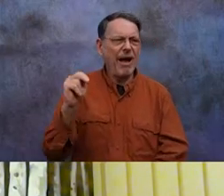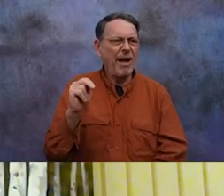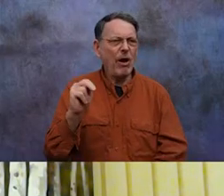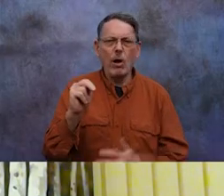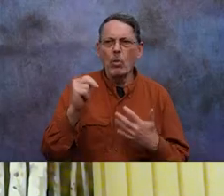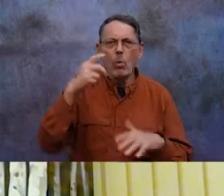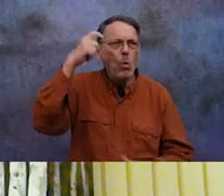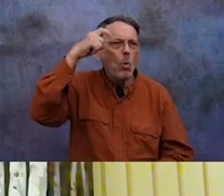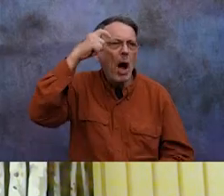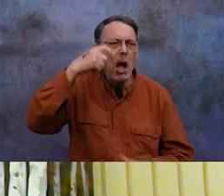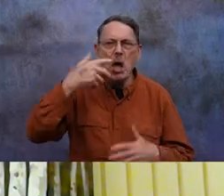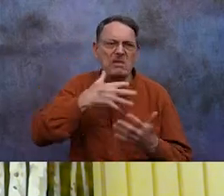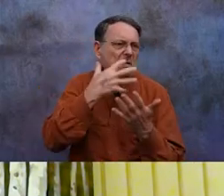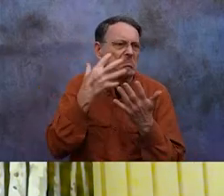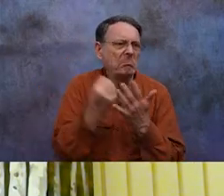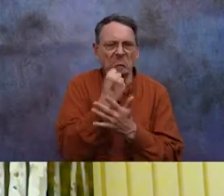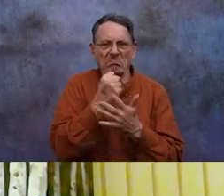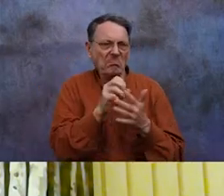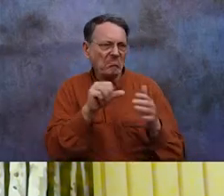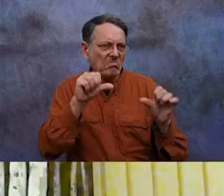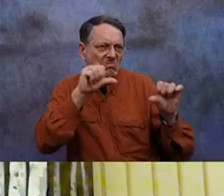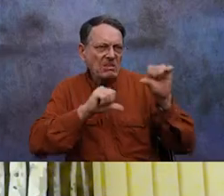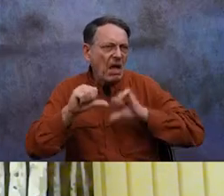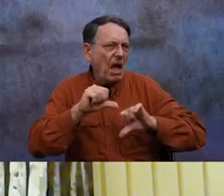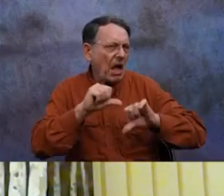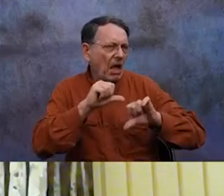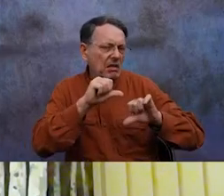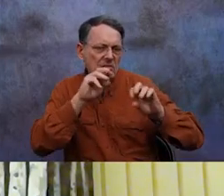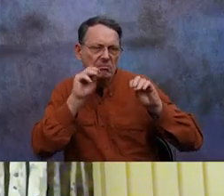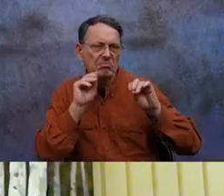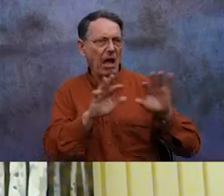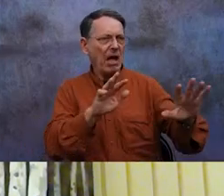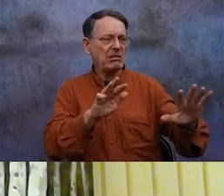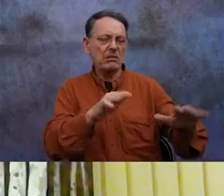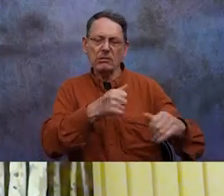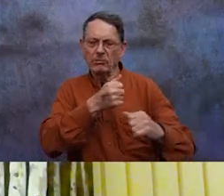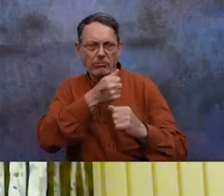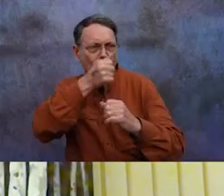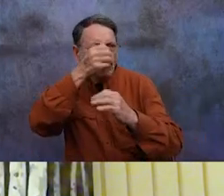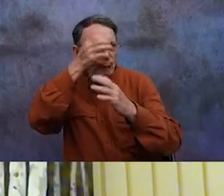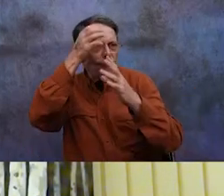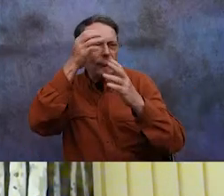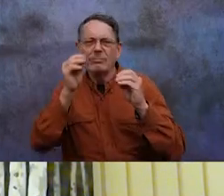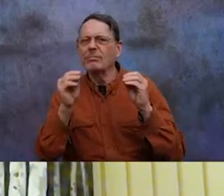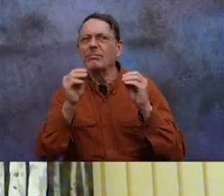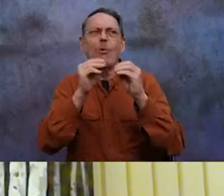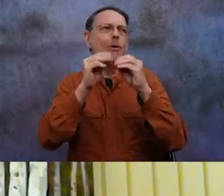Chiron, wise wielder of science and magic, learned more than any,